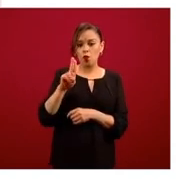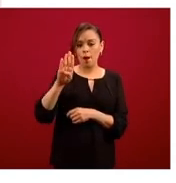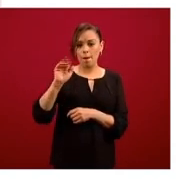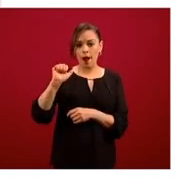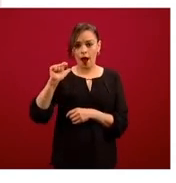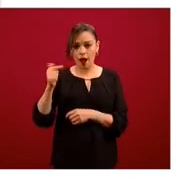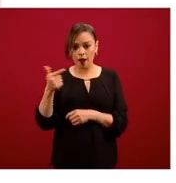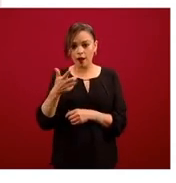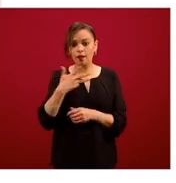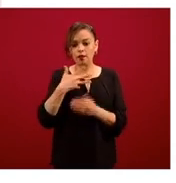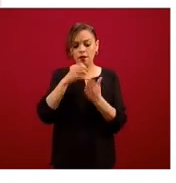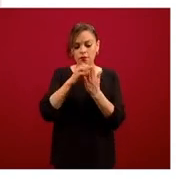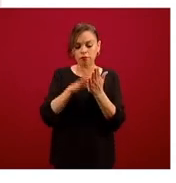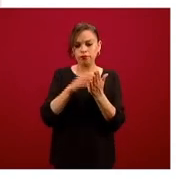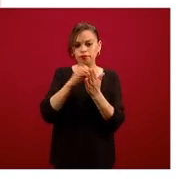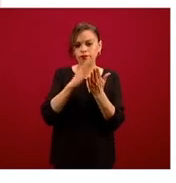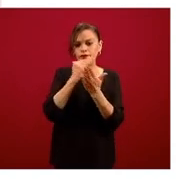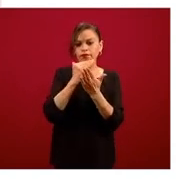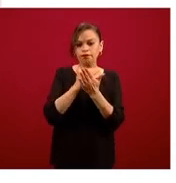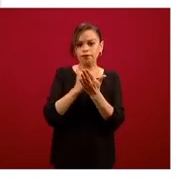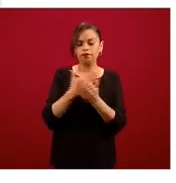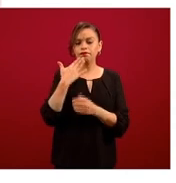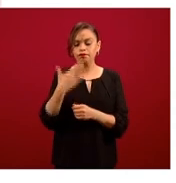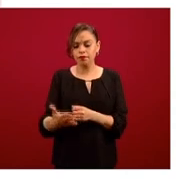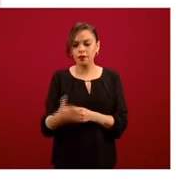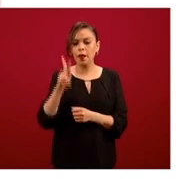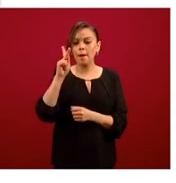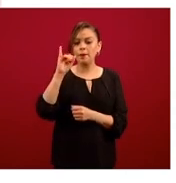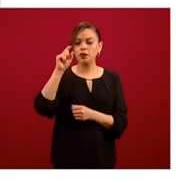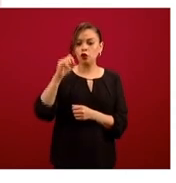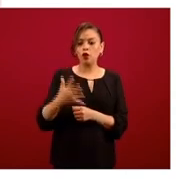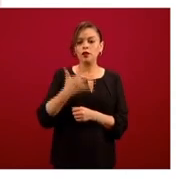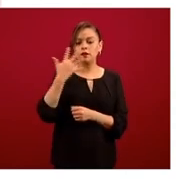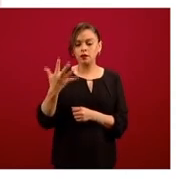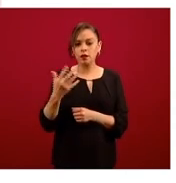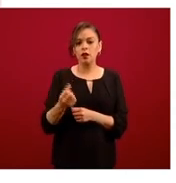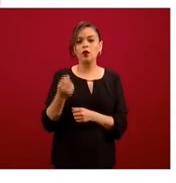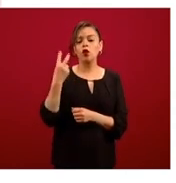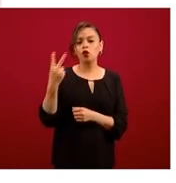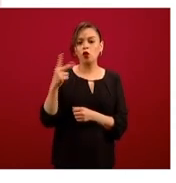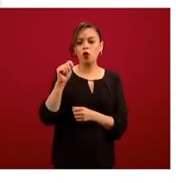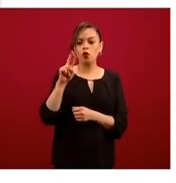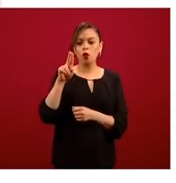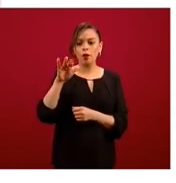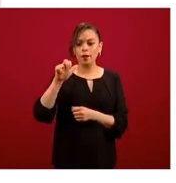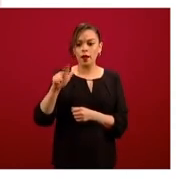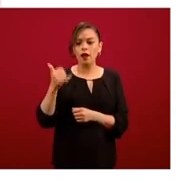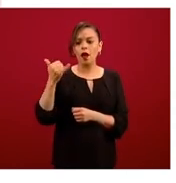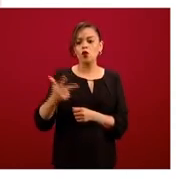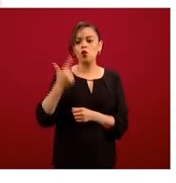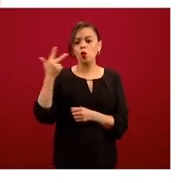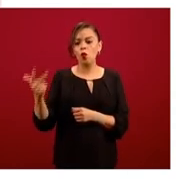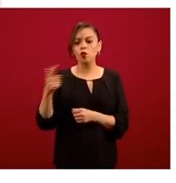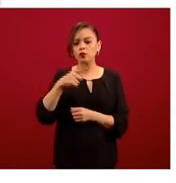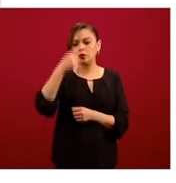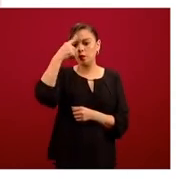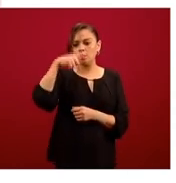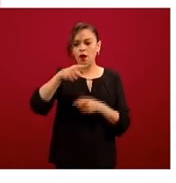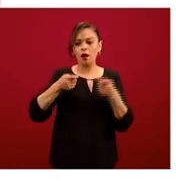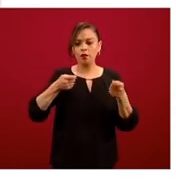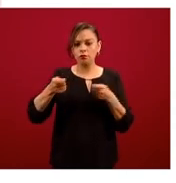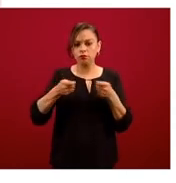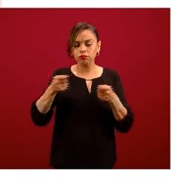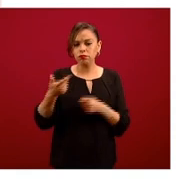that do fulfill specifications. We have 2 for turbines, 4